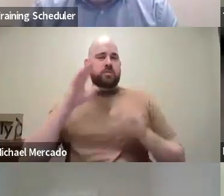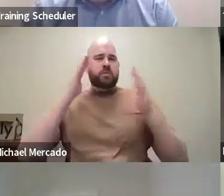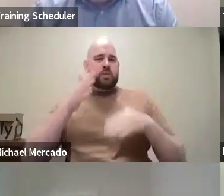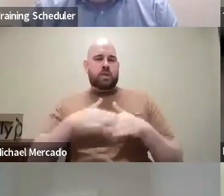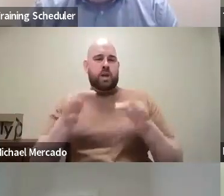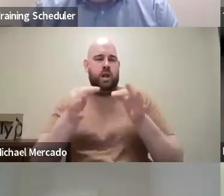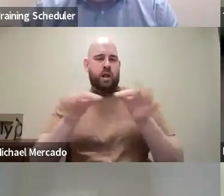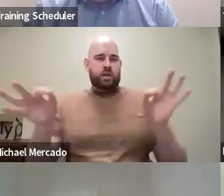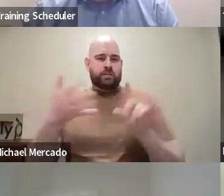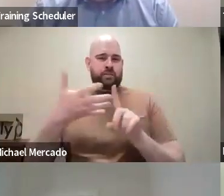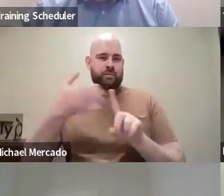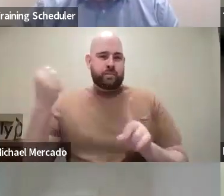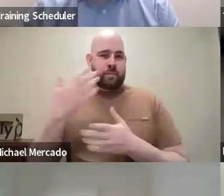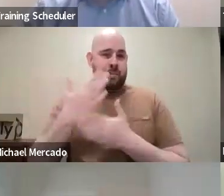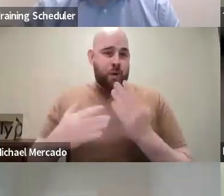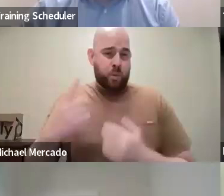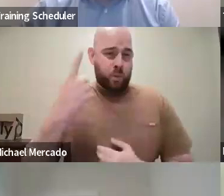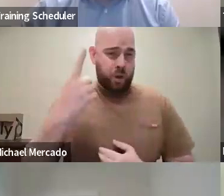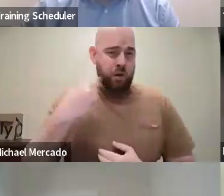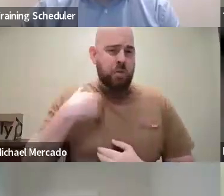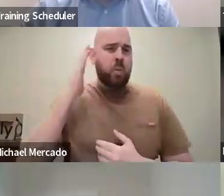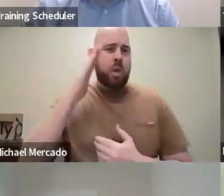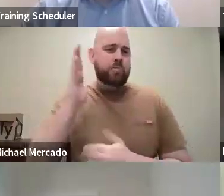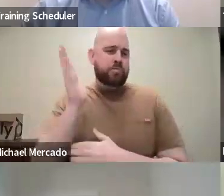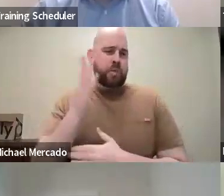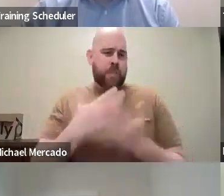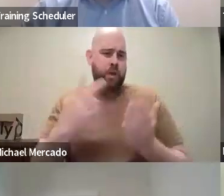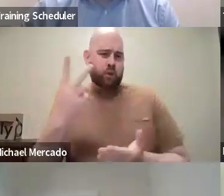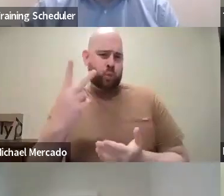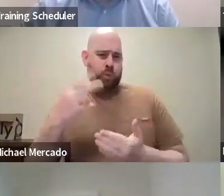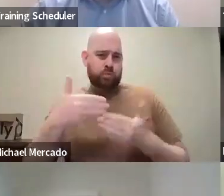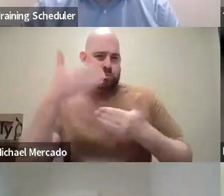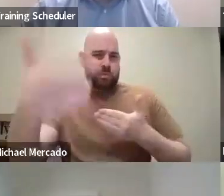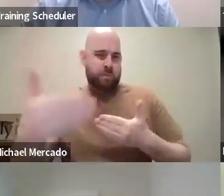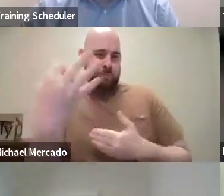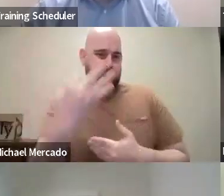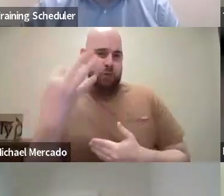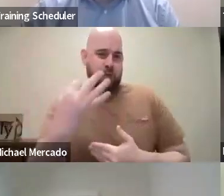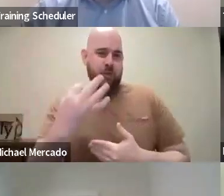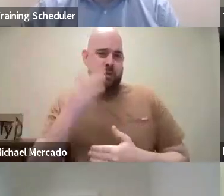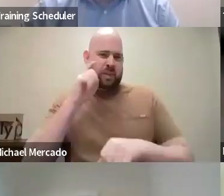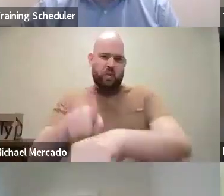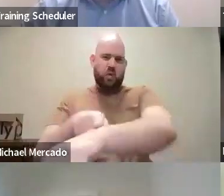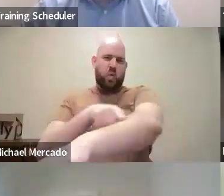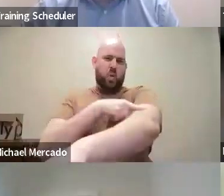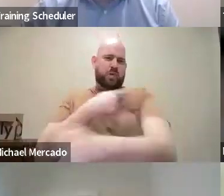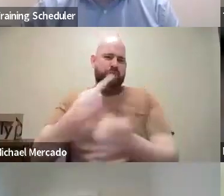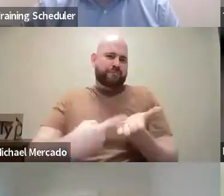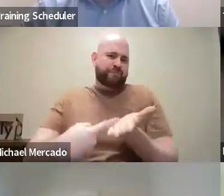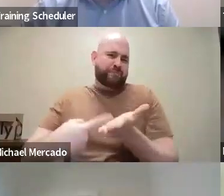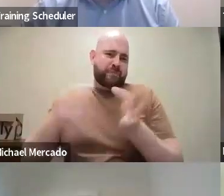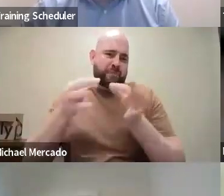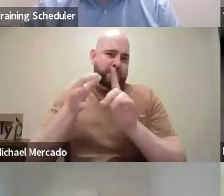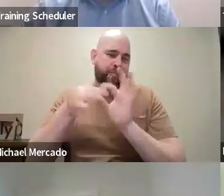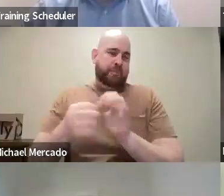Okay, so for Deaf Culture 101, we're going to focus on language deprivation. This will be part one. Next